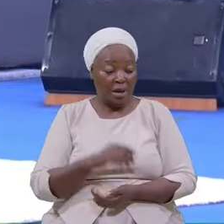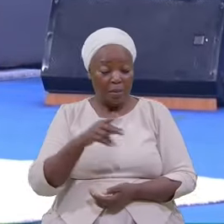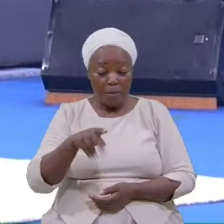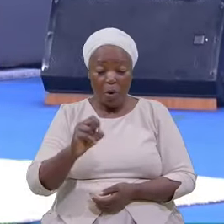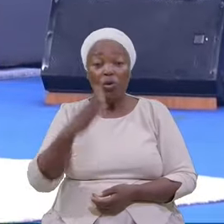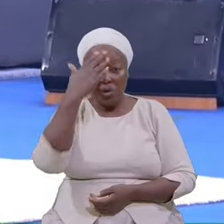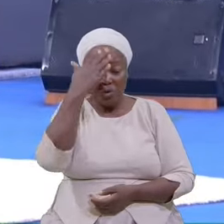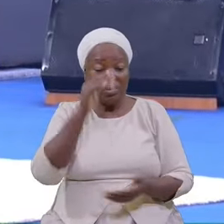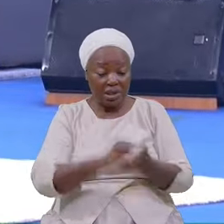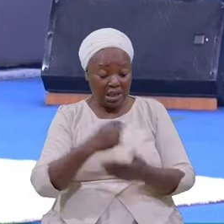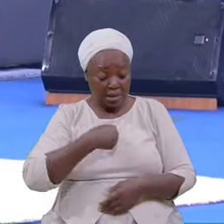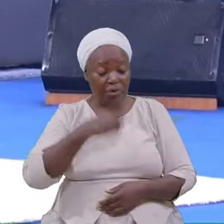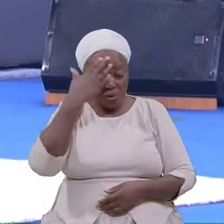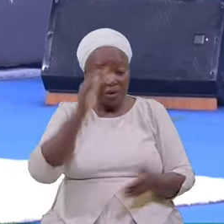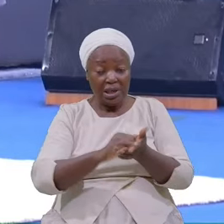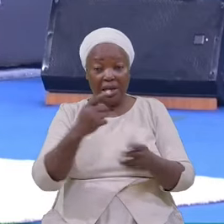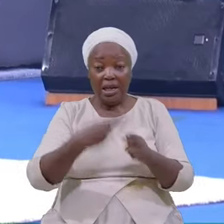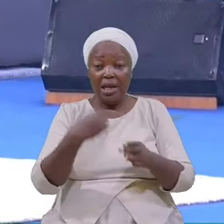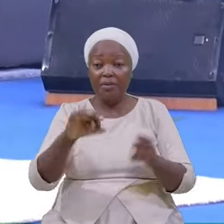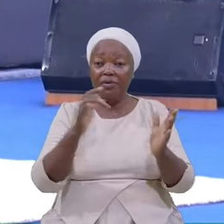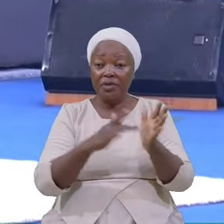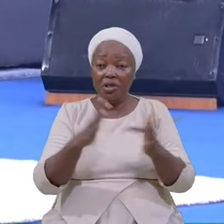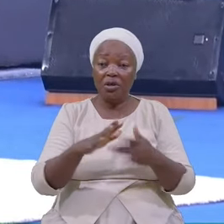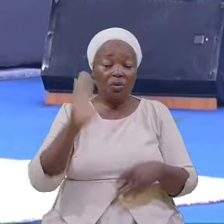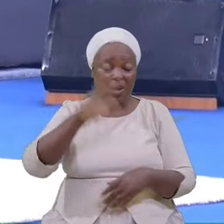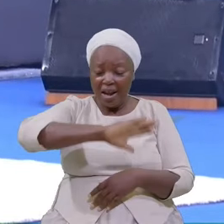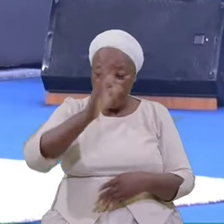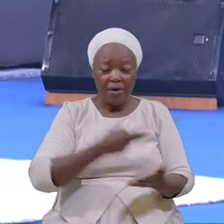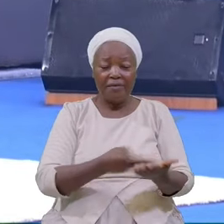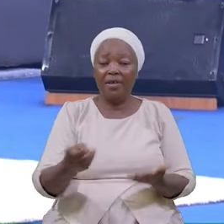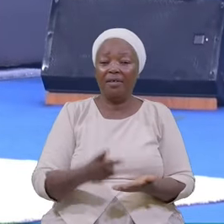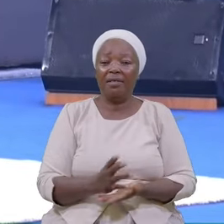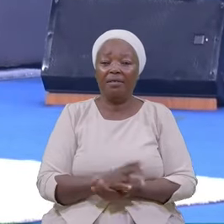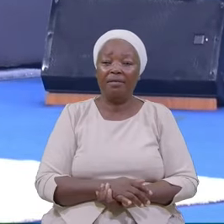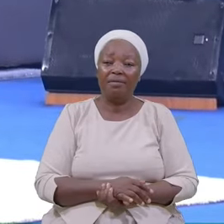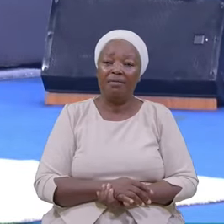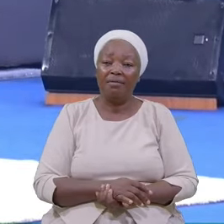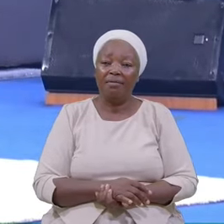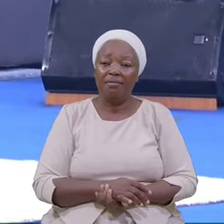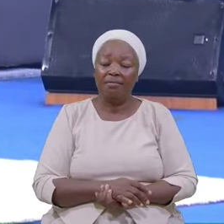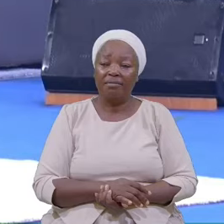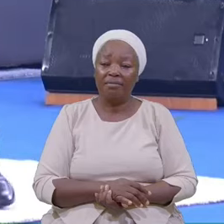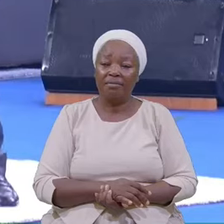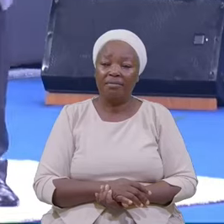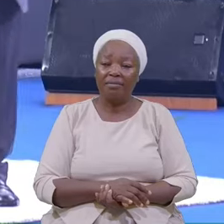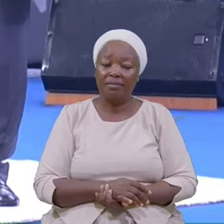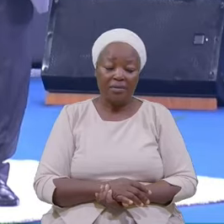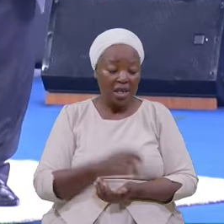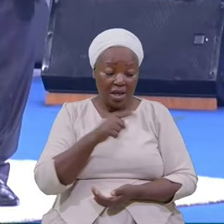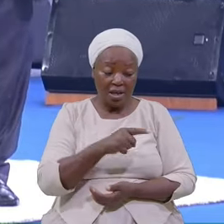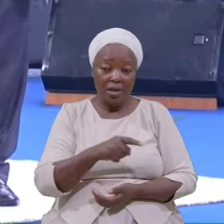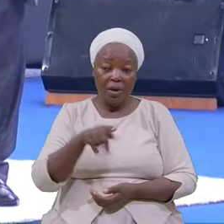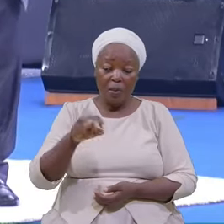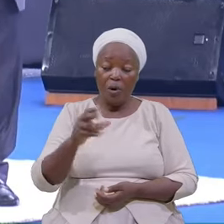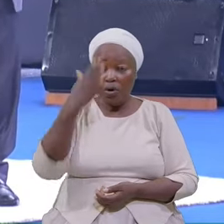I know, that the name of Jesus will never fail. Paul savait, comme je le sais, que le nom de Jésus ne va jamais échouer.